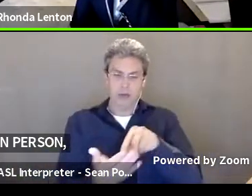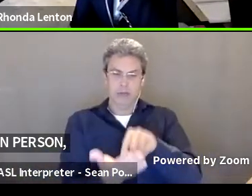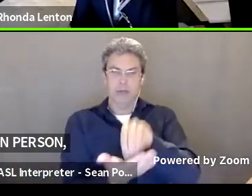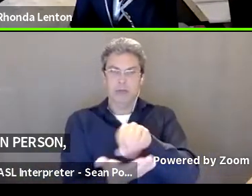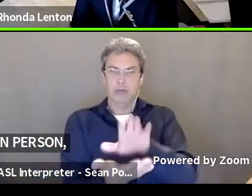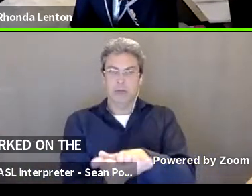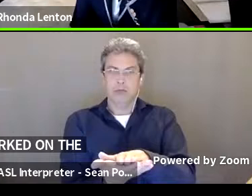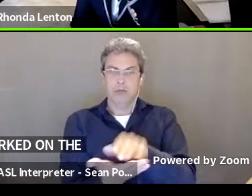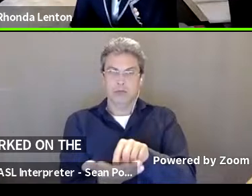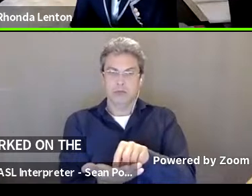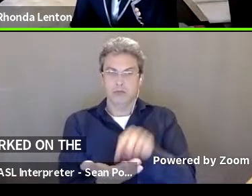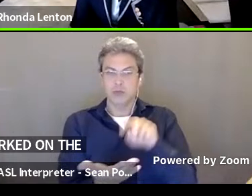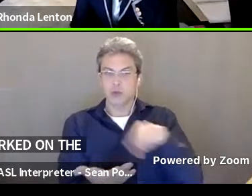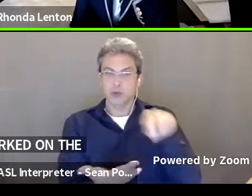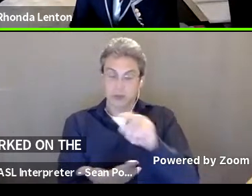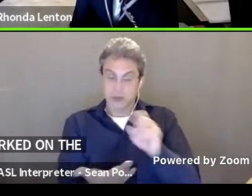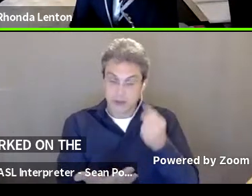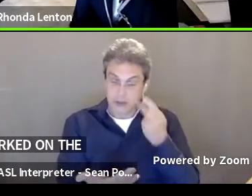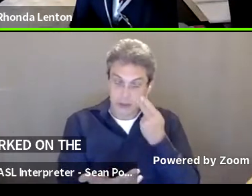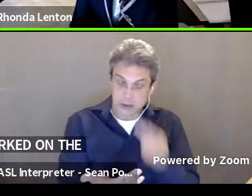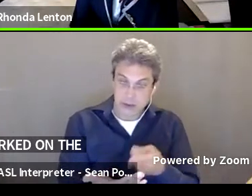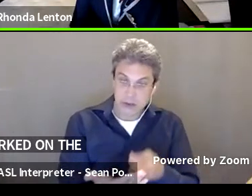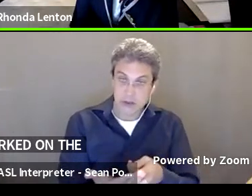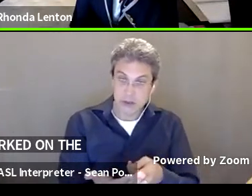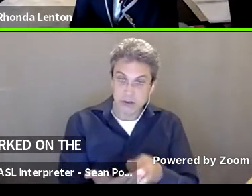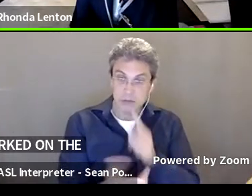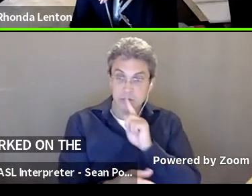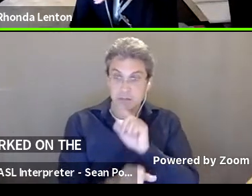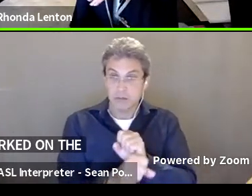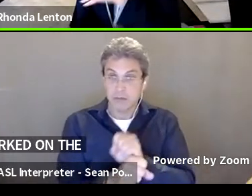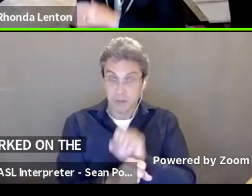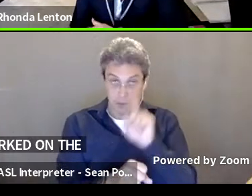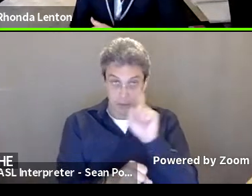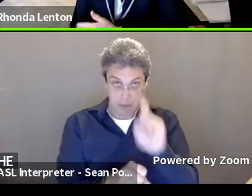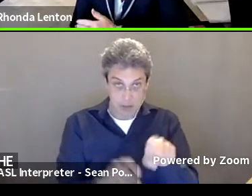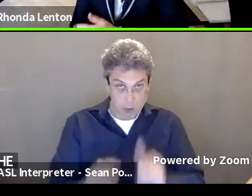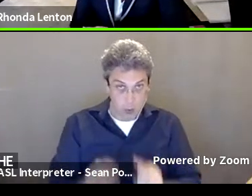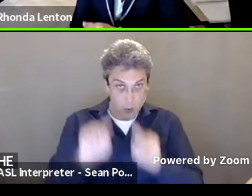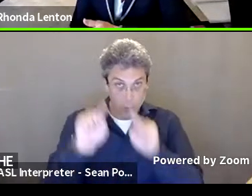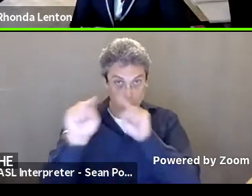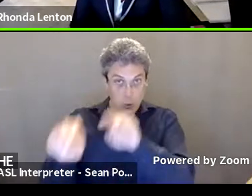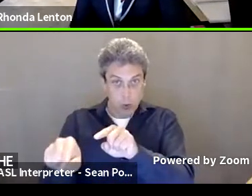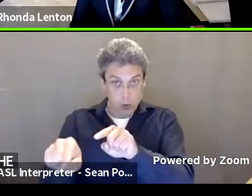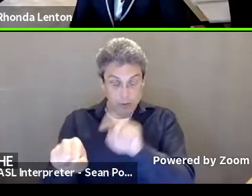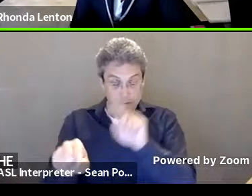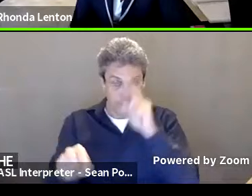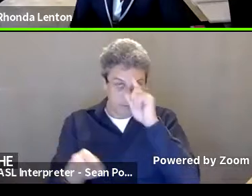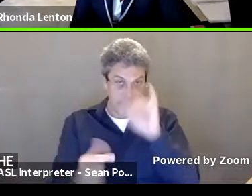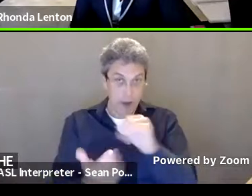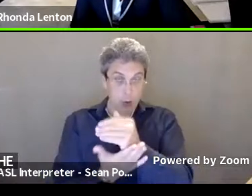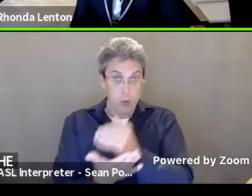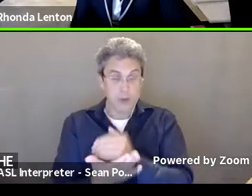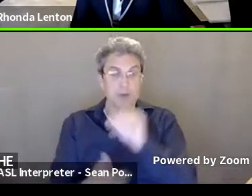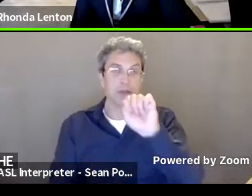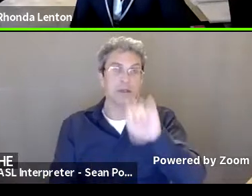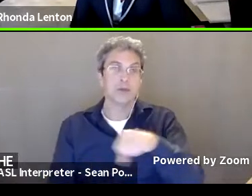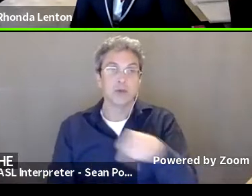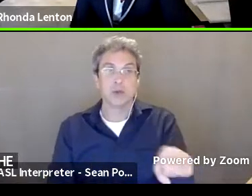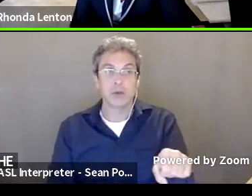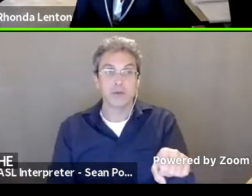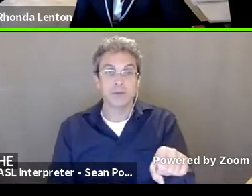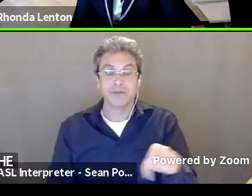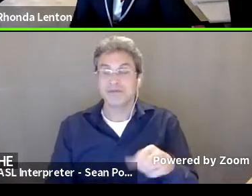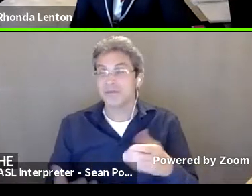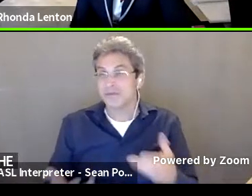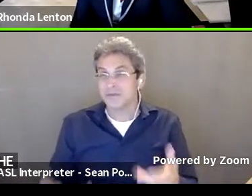the syllabus if in-person attendance was part of the requirement of the course. And even when we